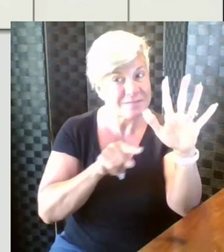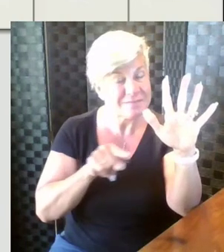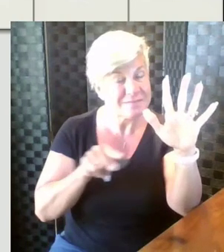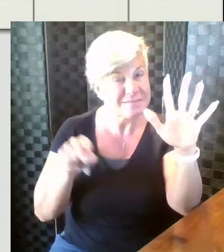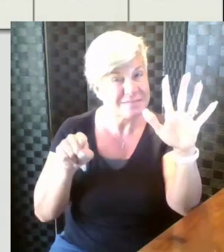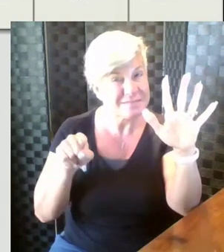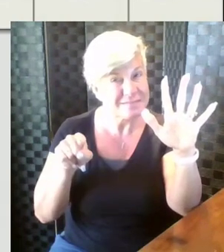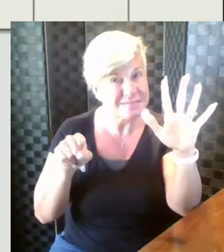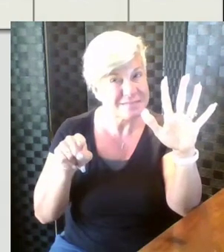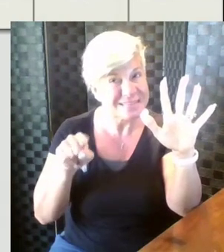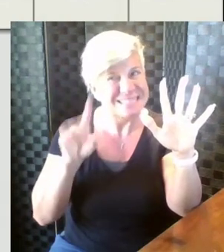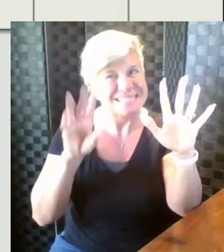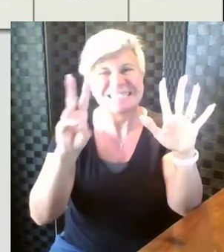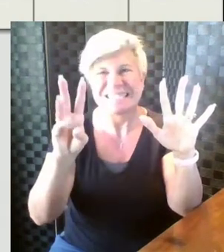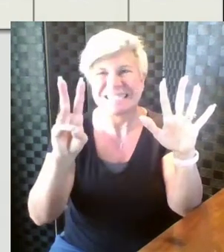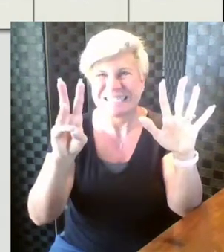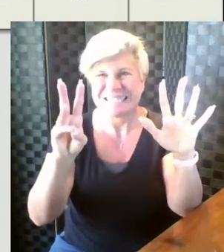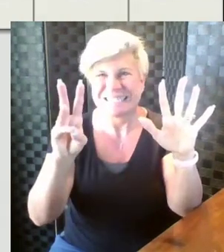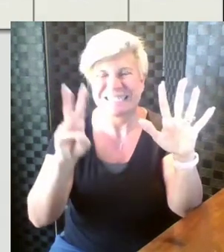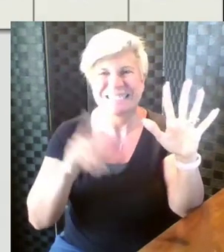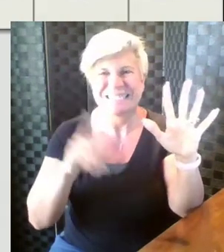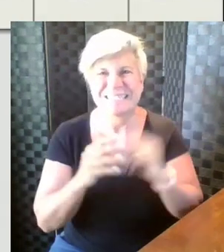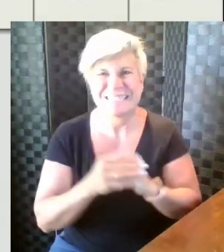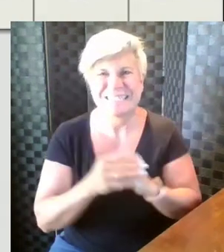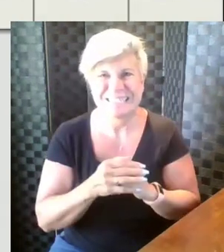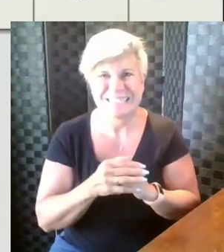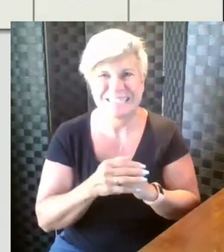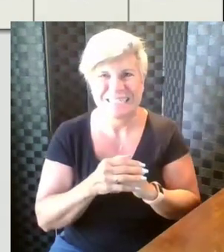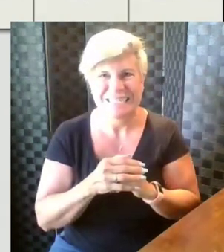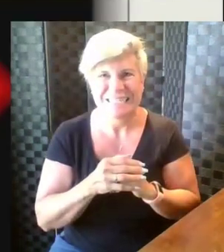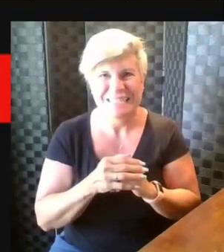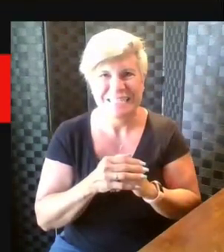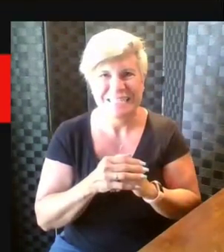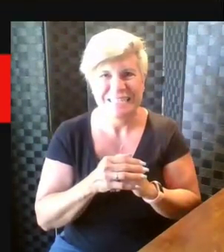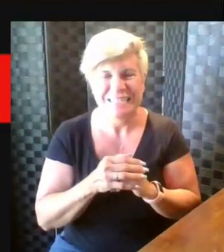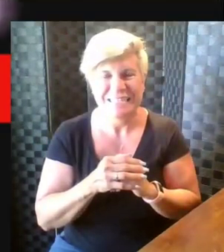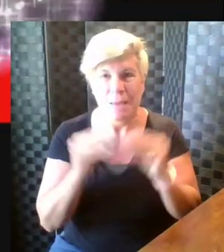5, 6.